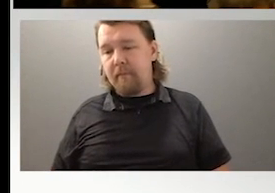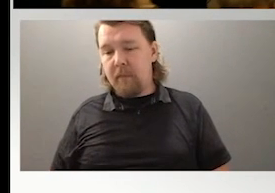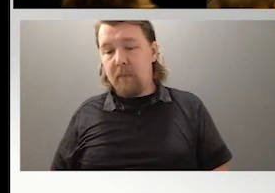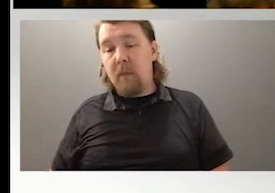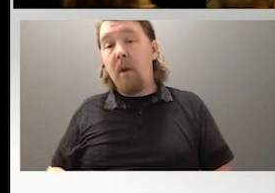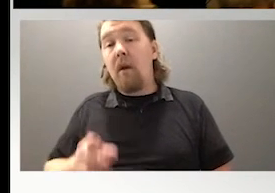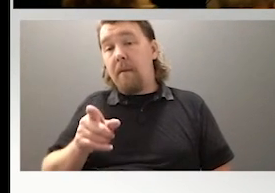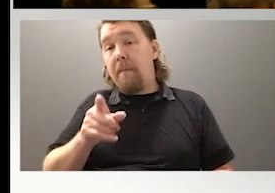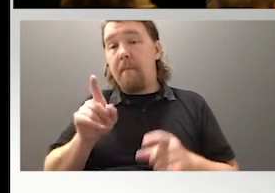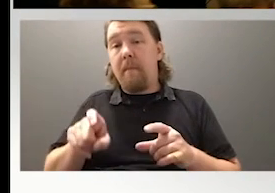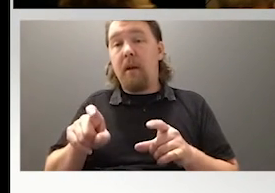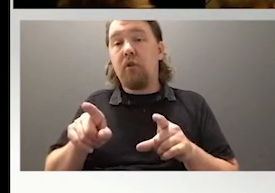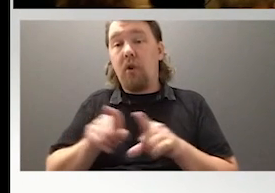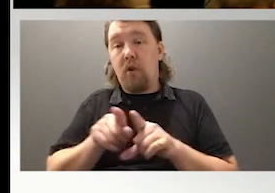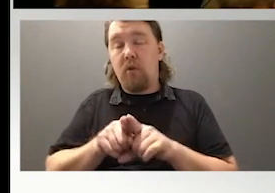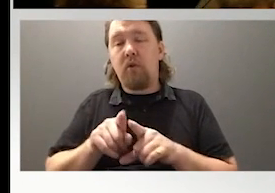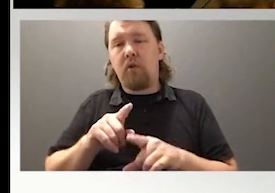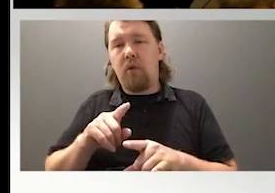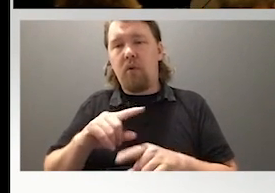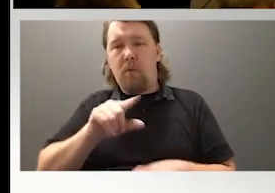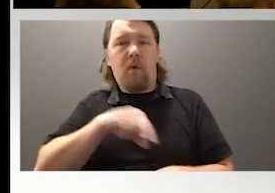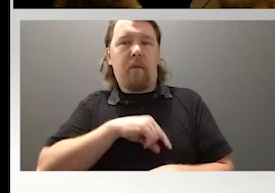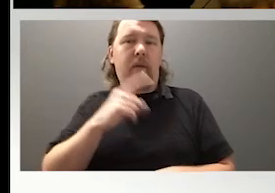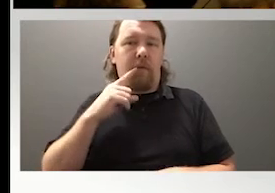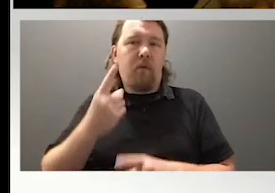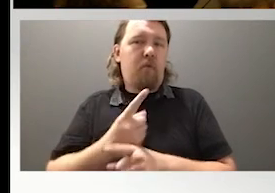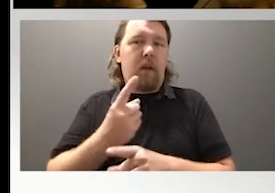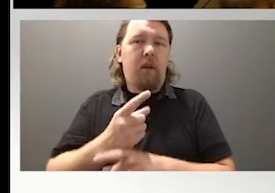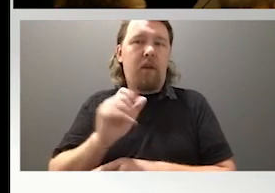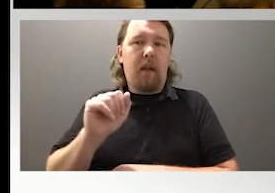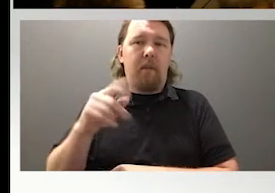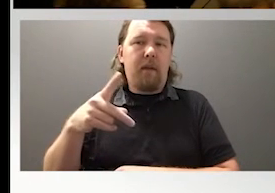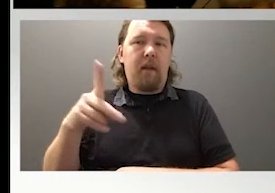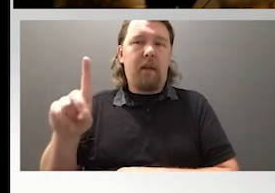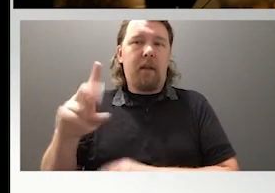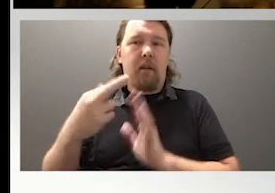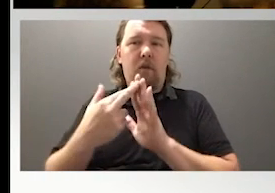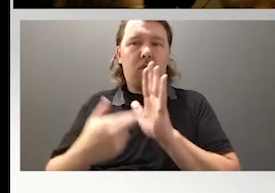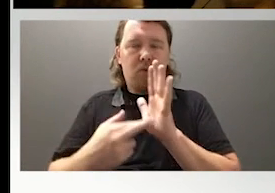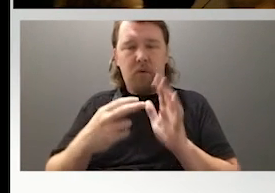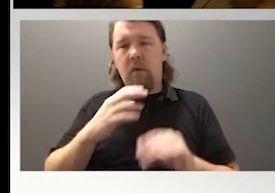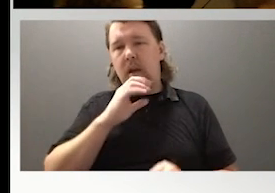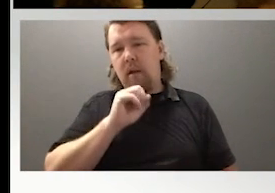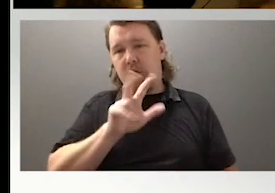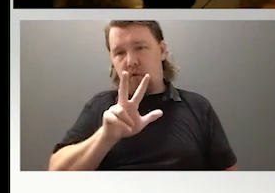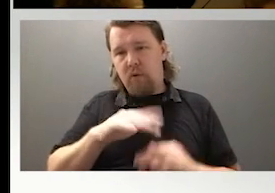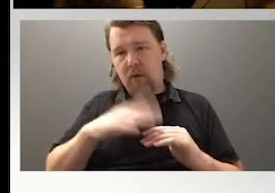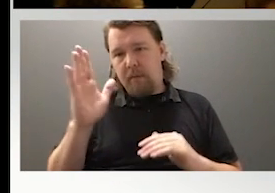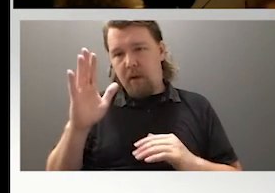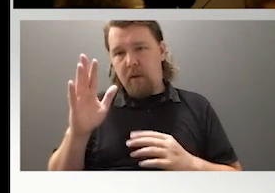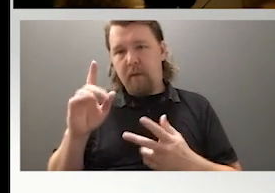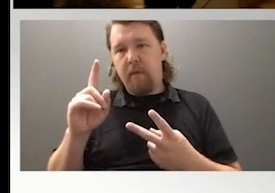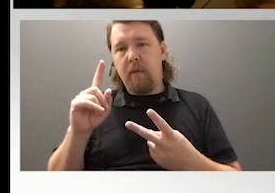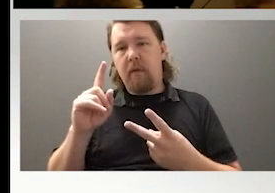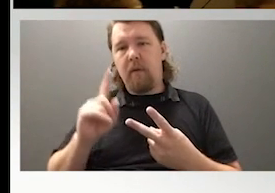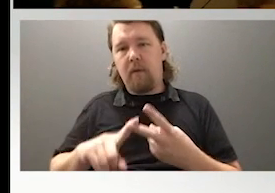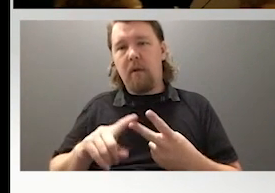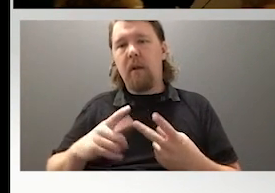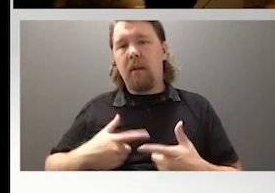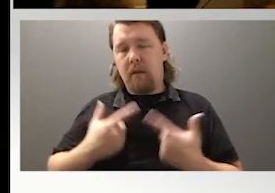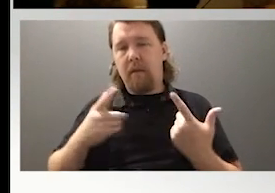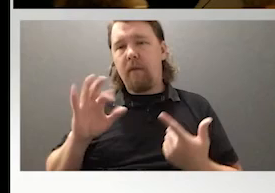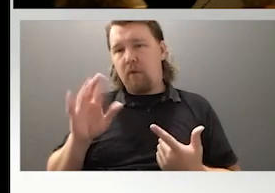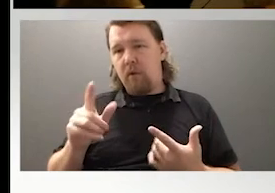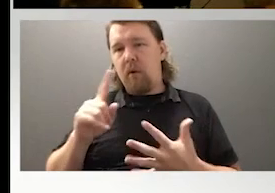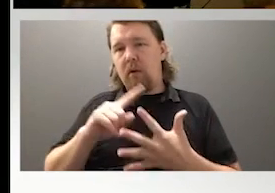must also meet APD's eligibility criteria of being 3 years of age and being a Florida